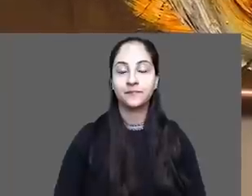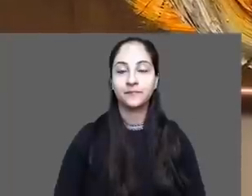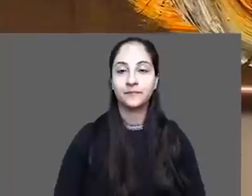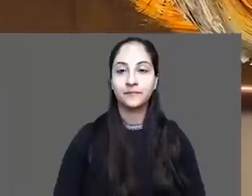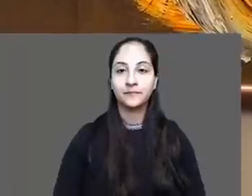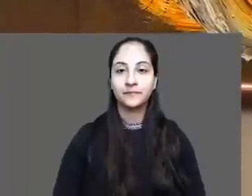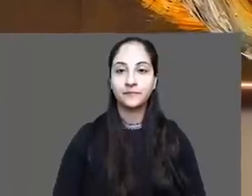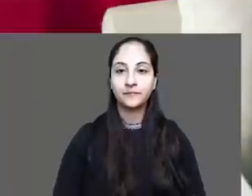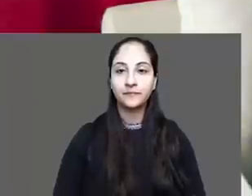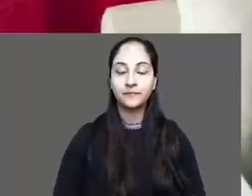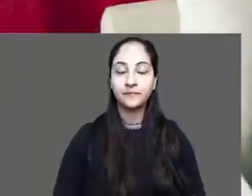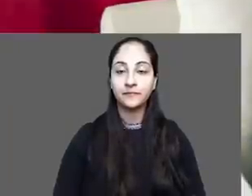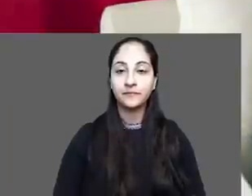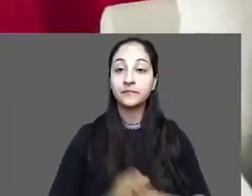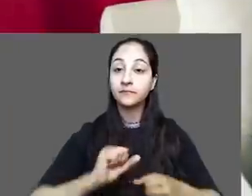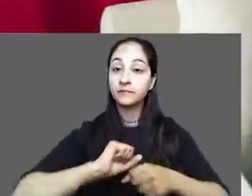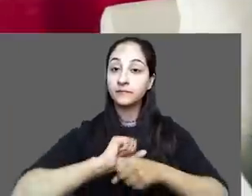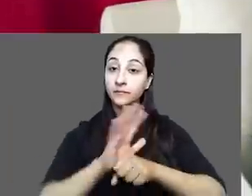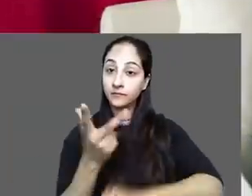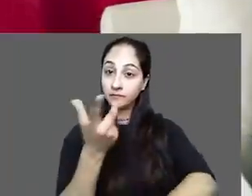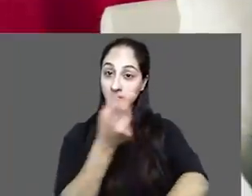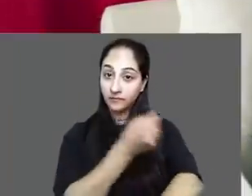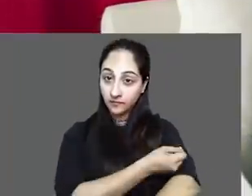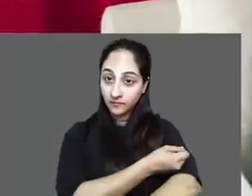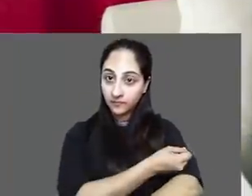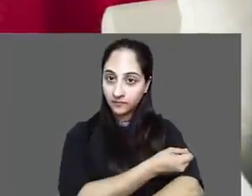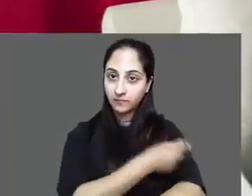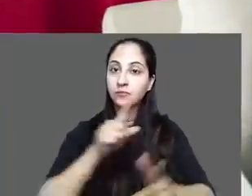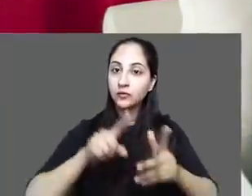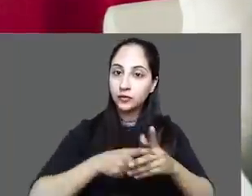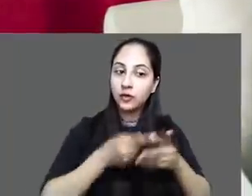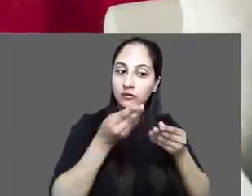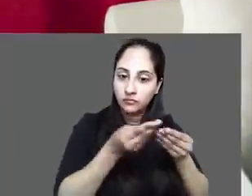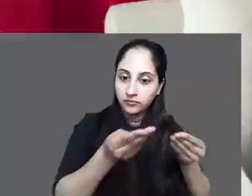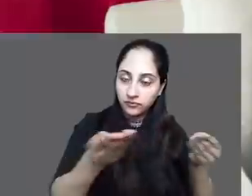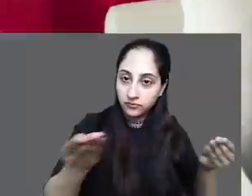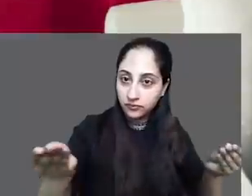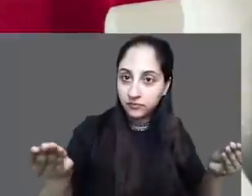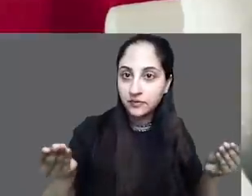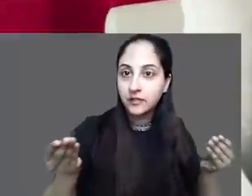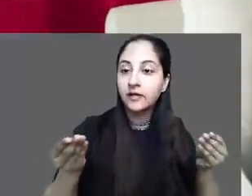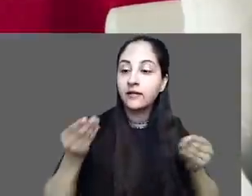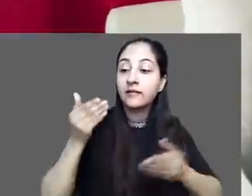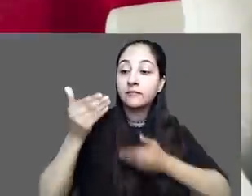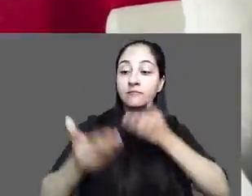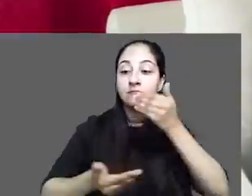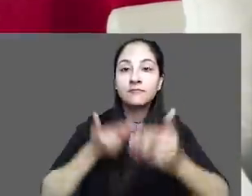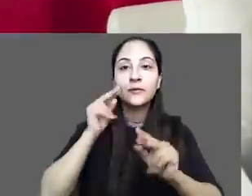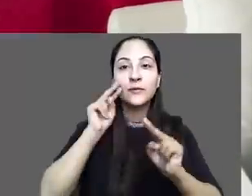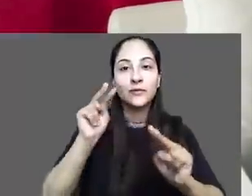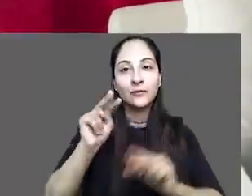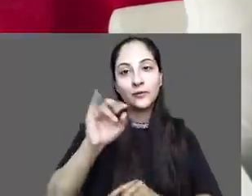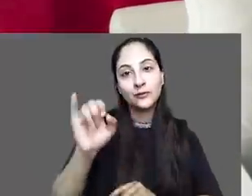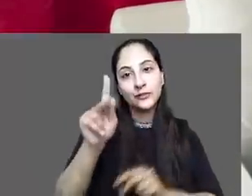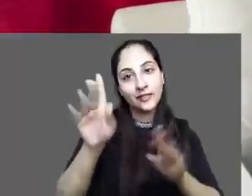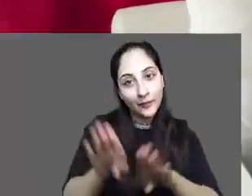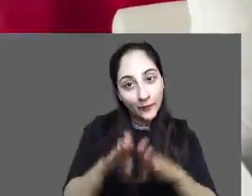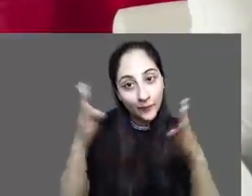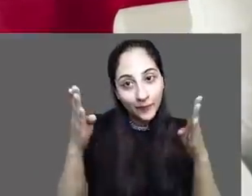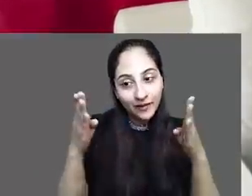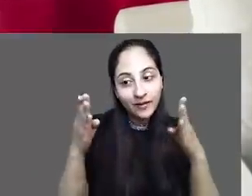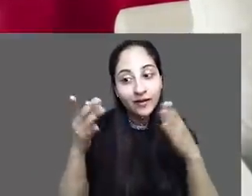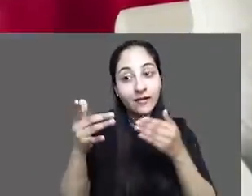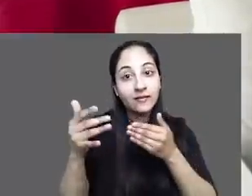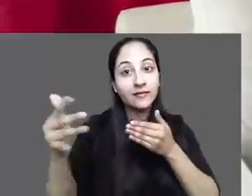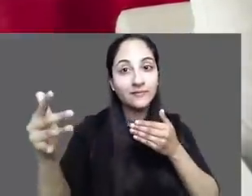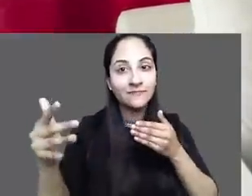our priorities. With the acceleration of the vaccination process, we are looking forward to the reopening of